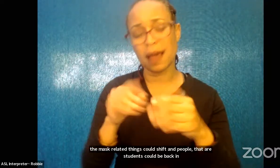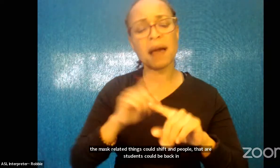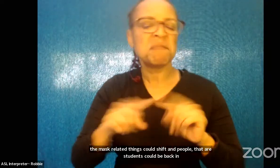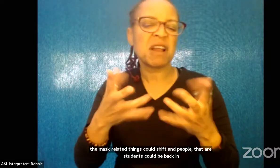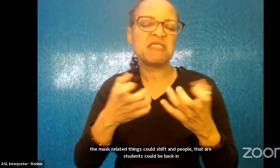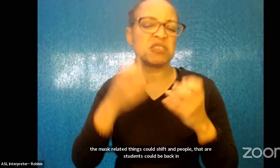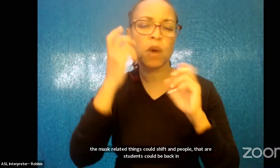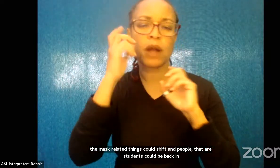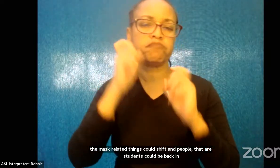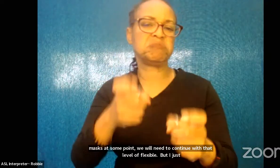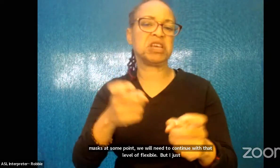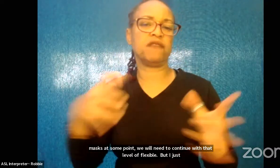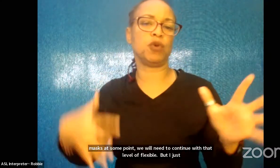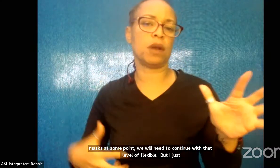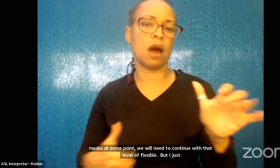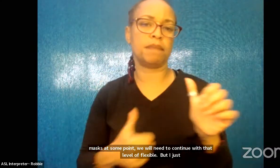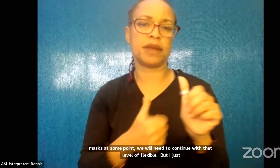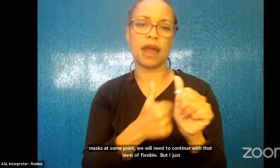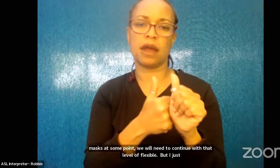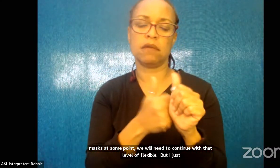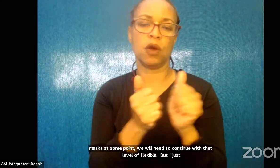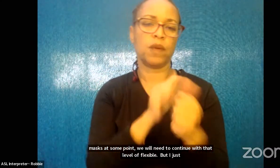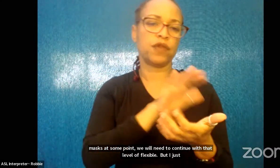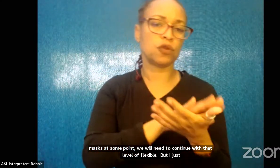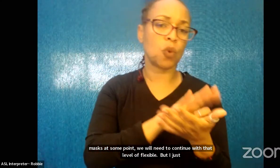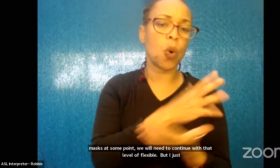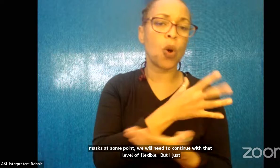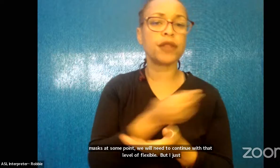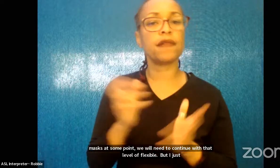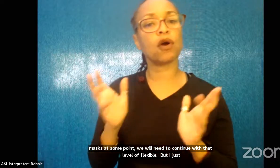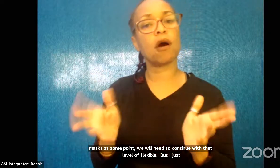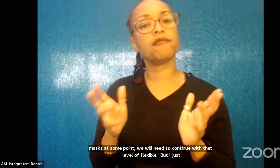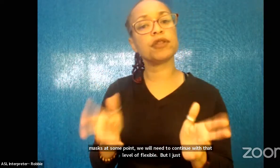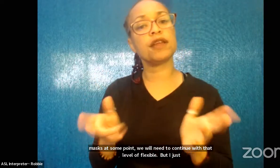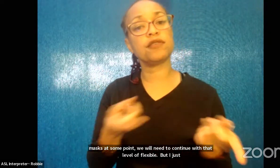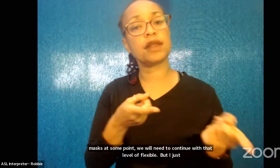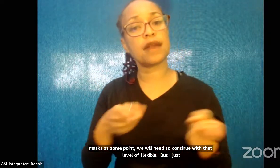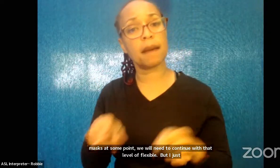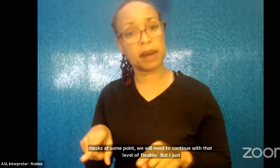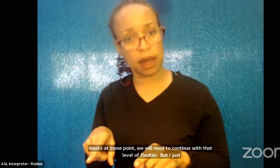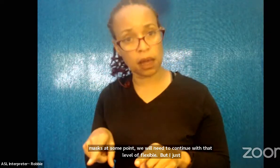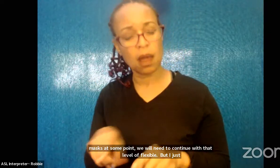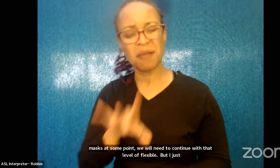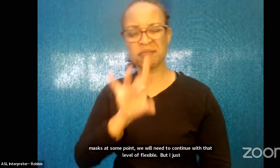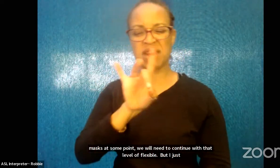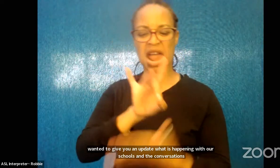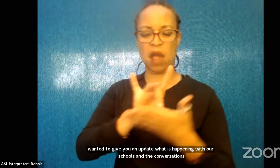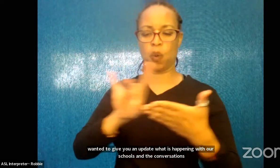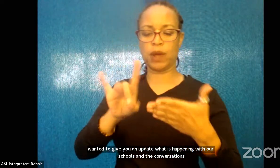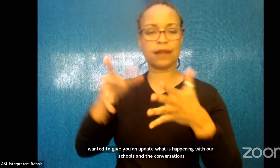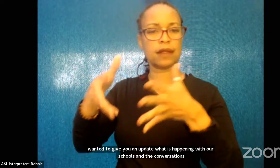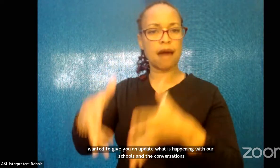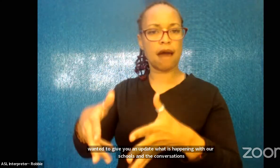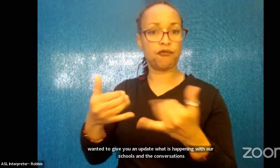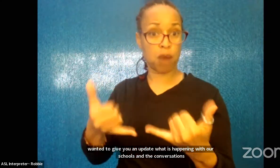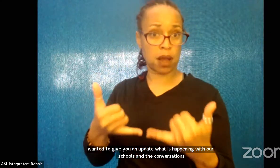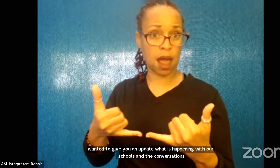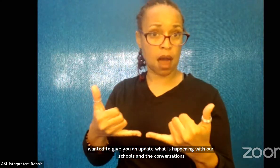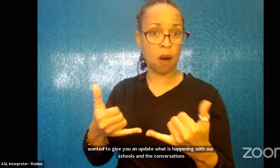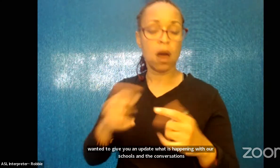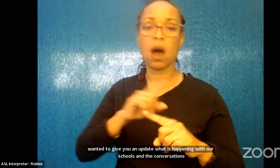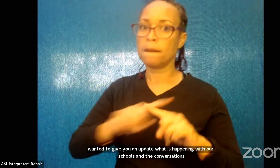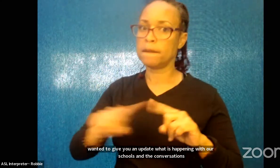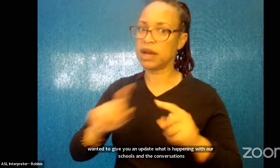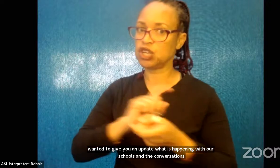update as to what's happening with our schools and the conversations that are happening as we have about 8 weeks left in the current school year, but are certainly turning already